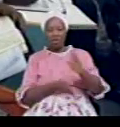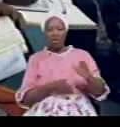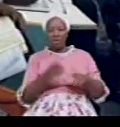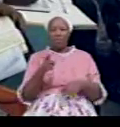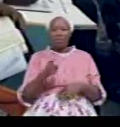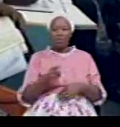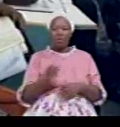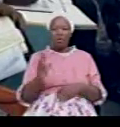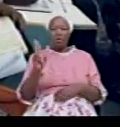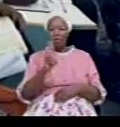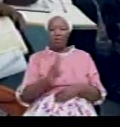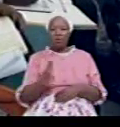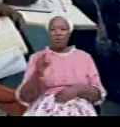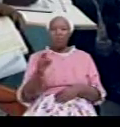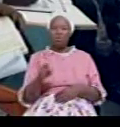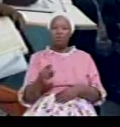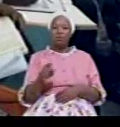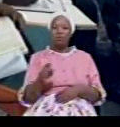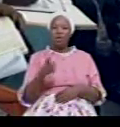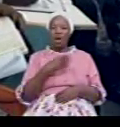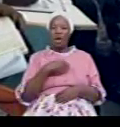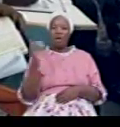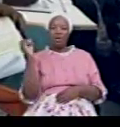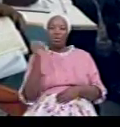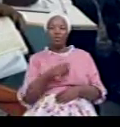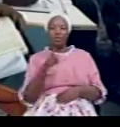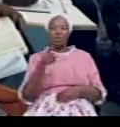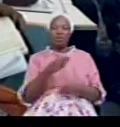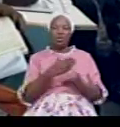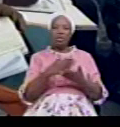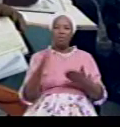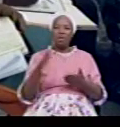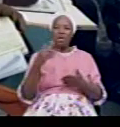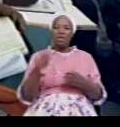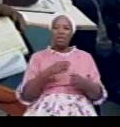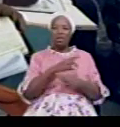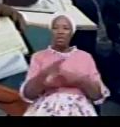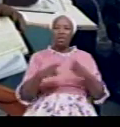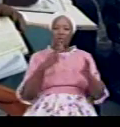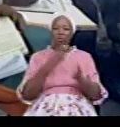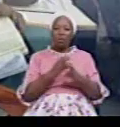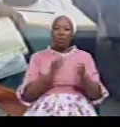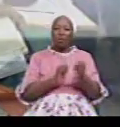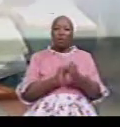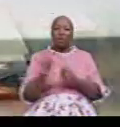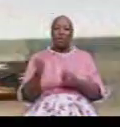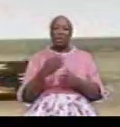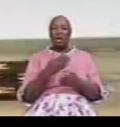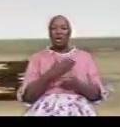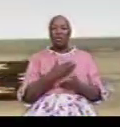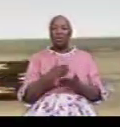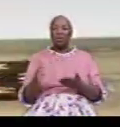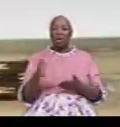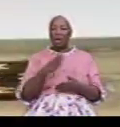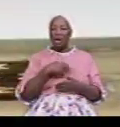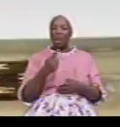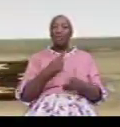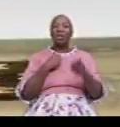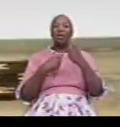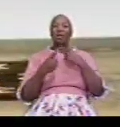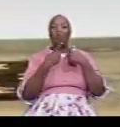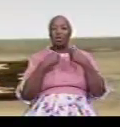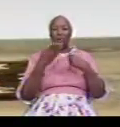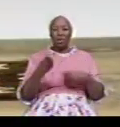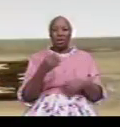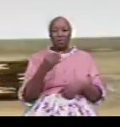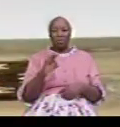you and throw you away. The world passeth away and the lust thereof.